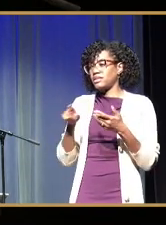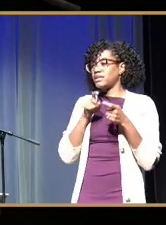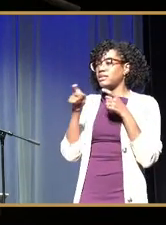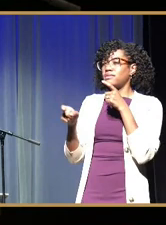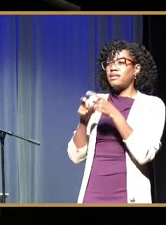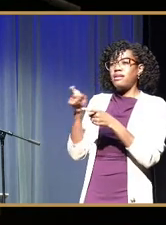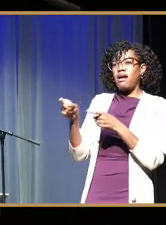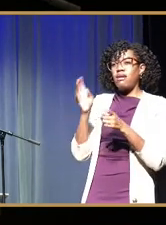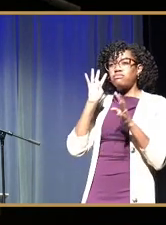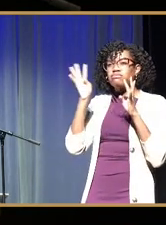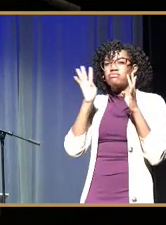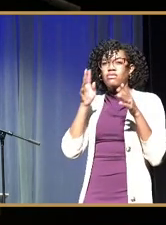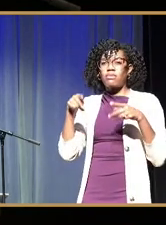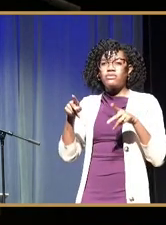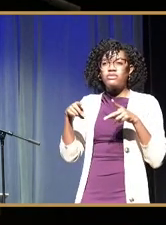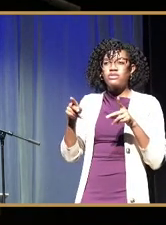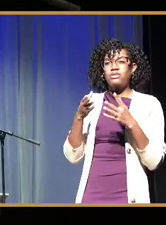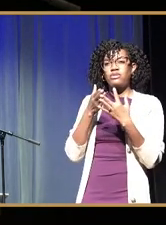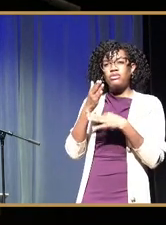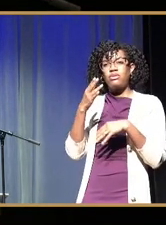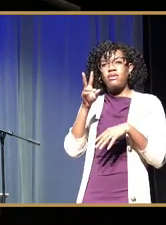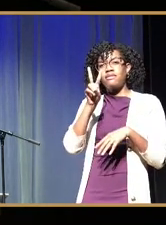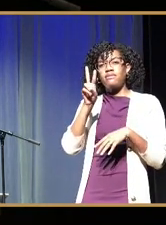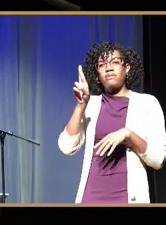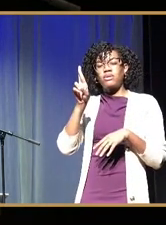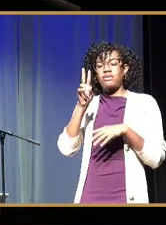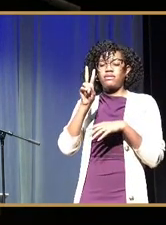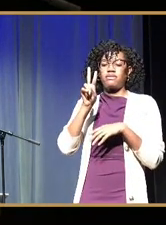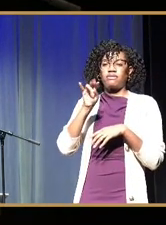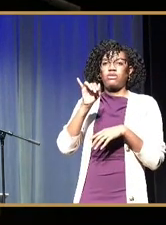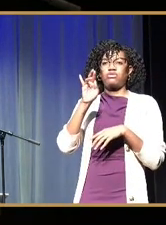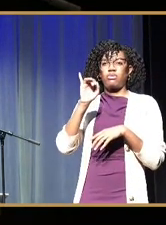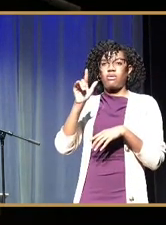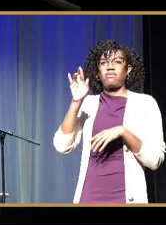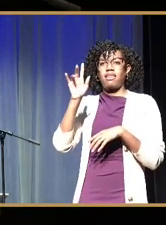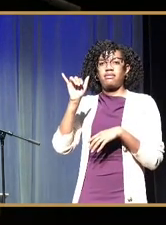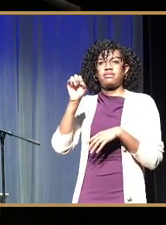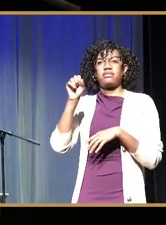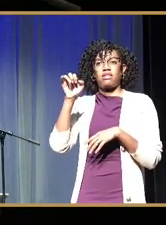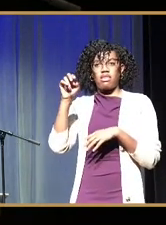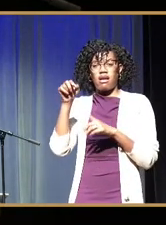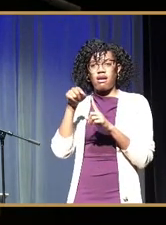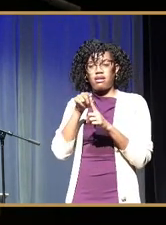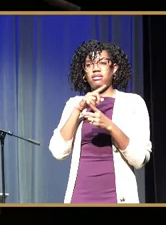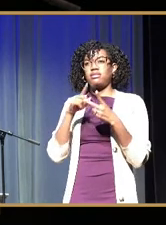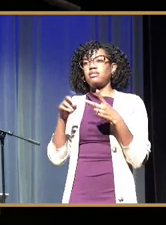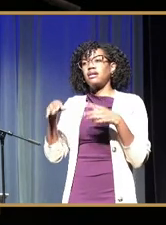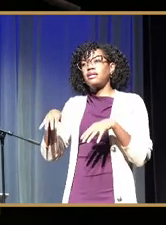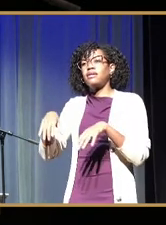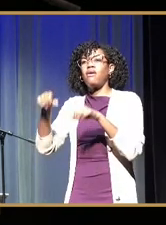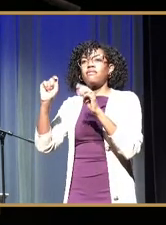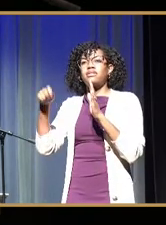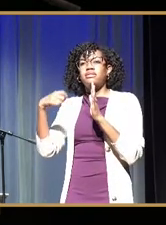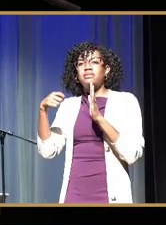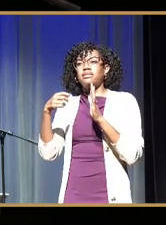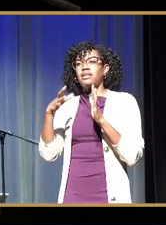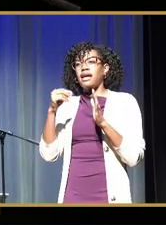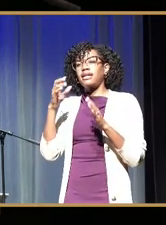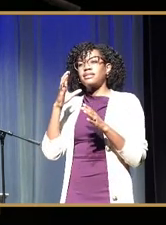creative opportunities through the virtual salons, covering documentaries and AI animation.